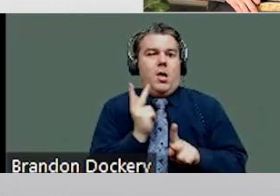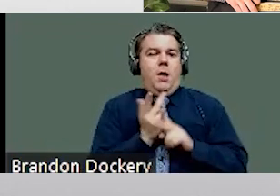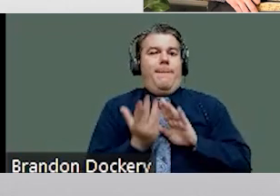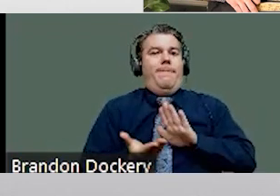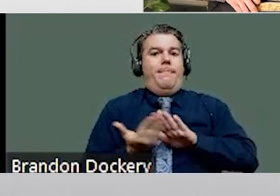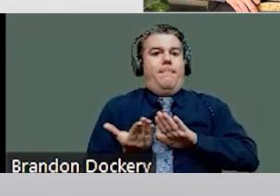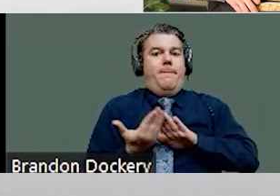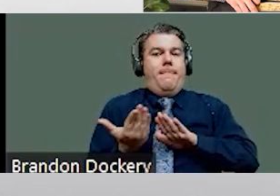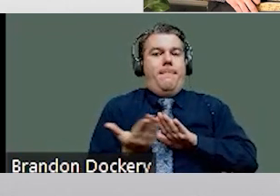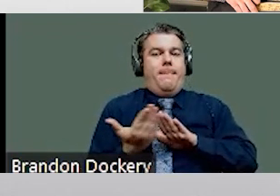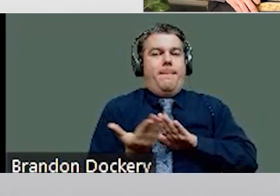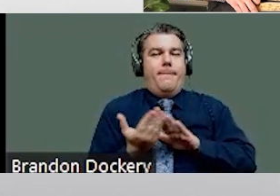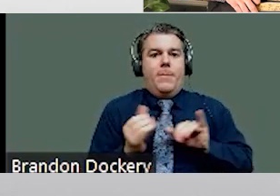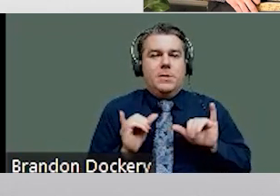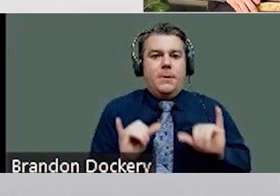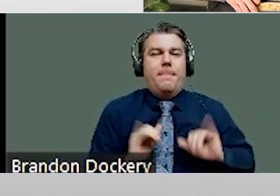the status quo.